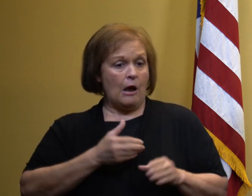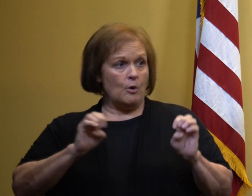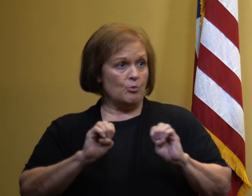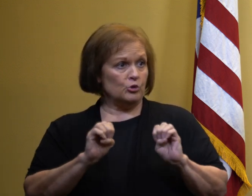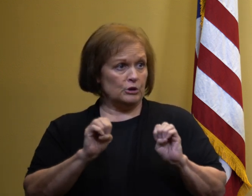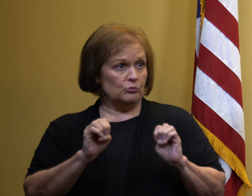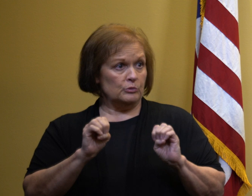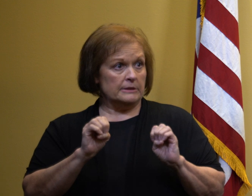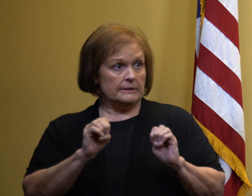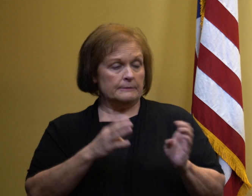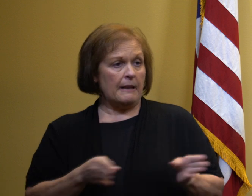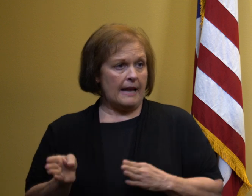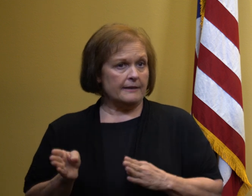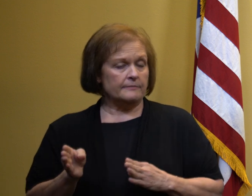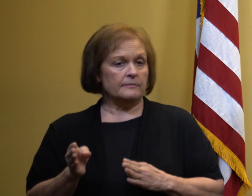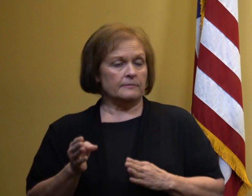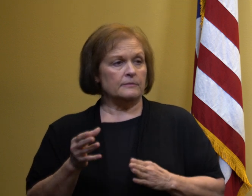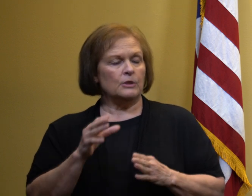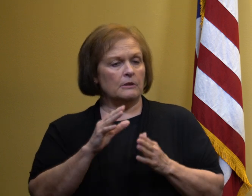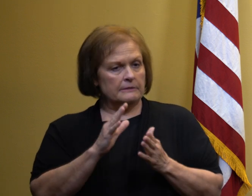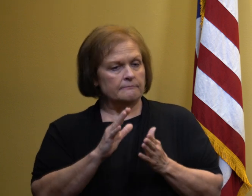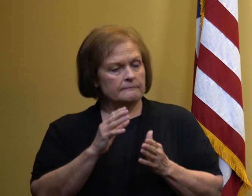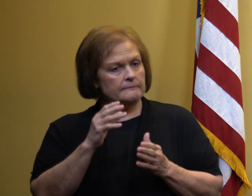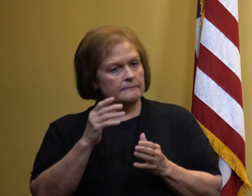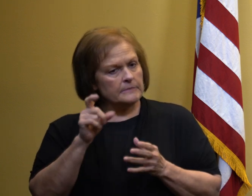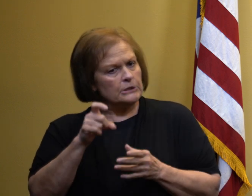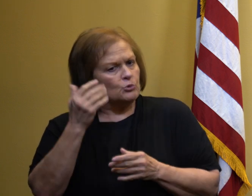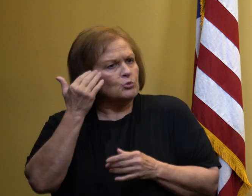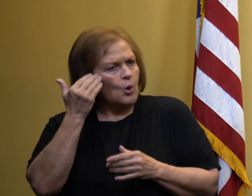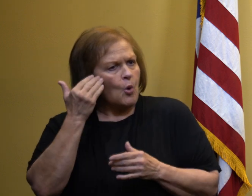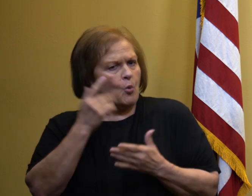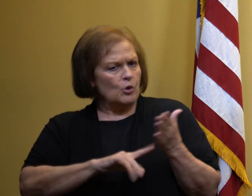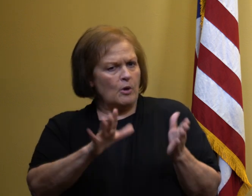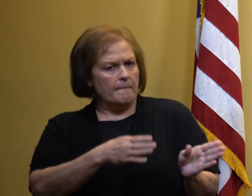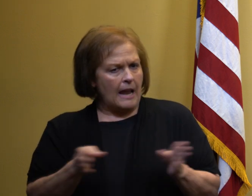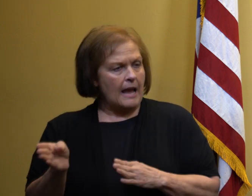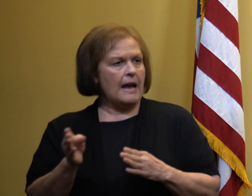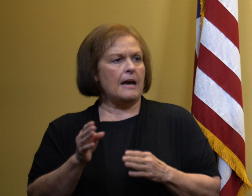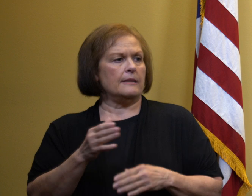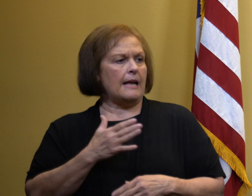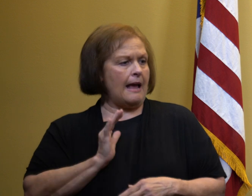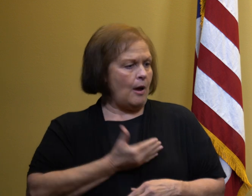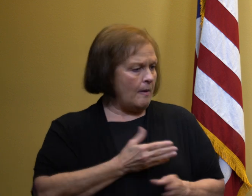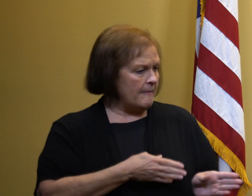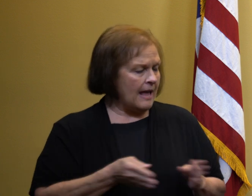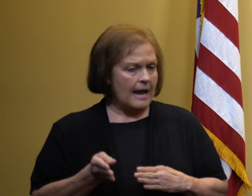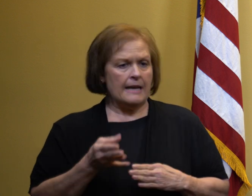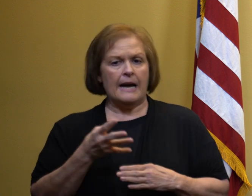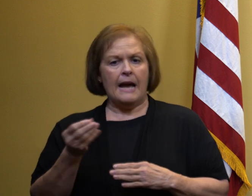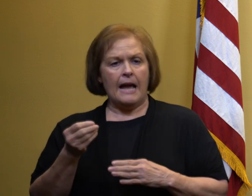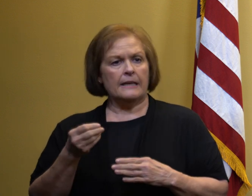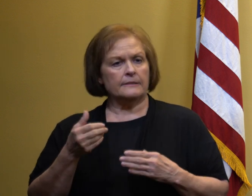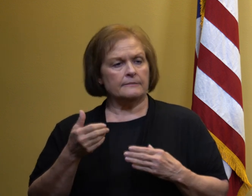emergency response plans. So get familiar and with your plans, with our plans, and of course